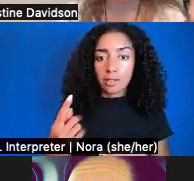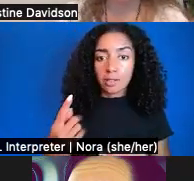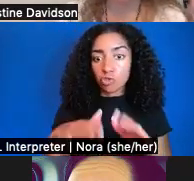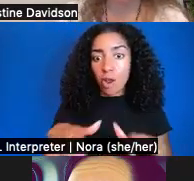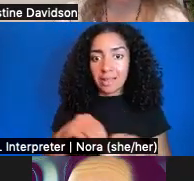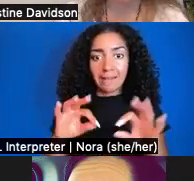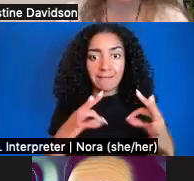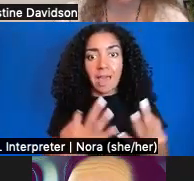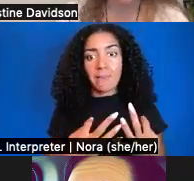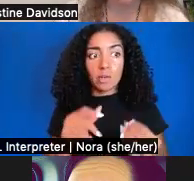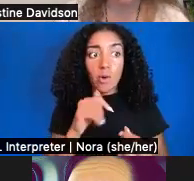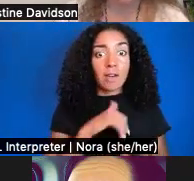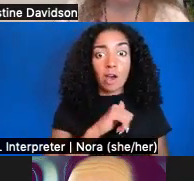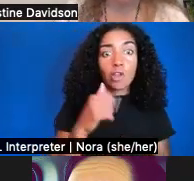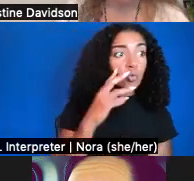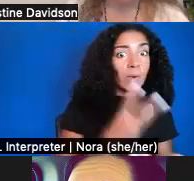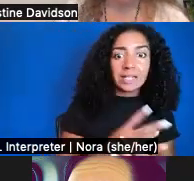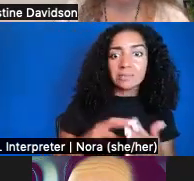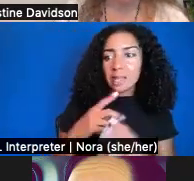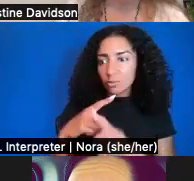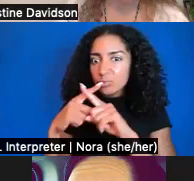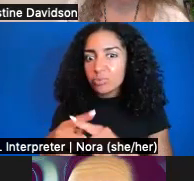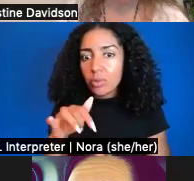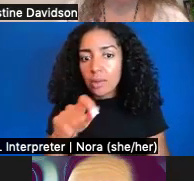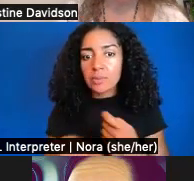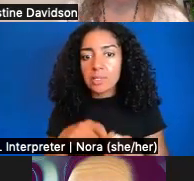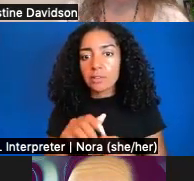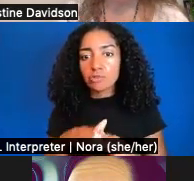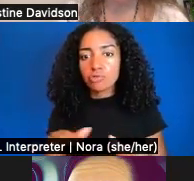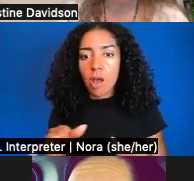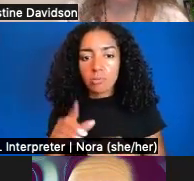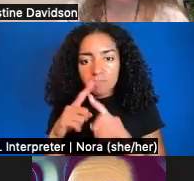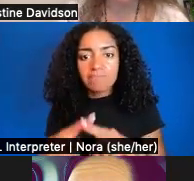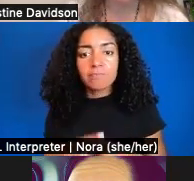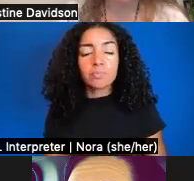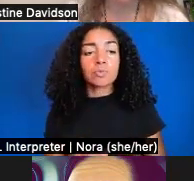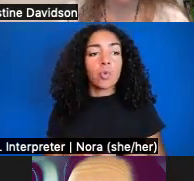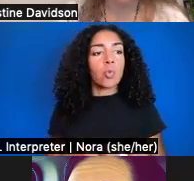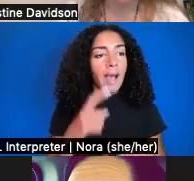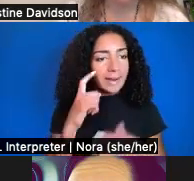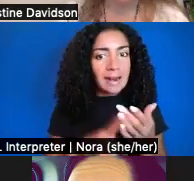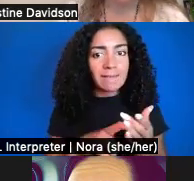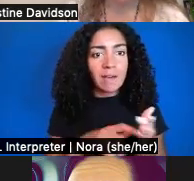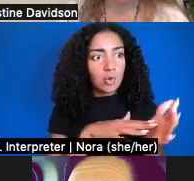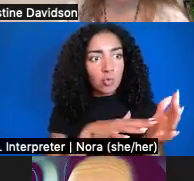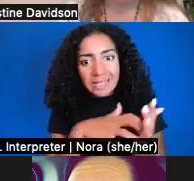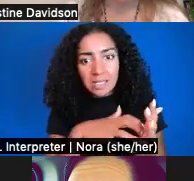be particularly targeted. So identifying and targeting weaknesses,